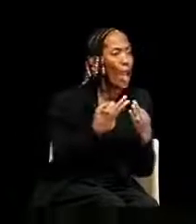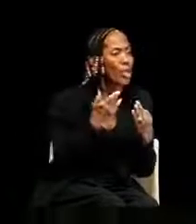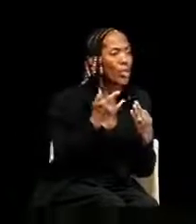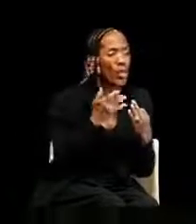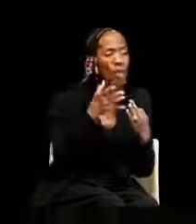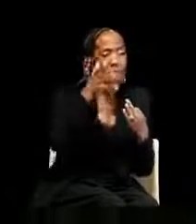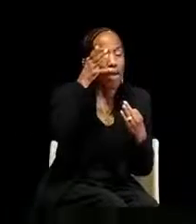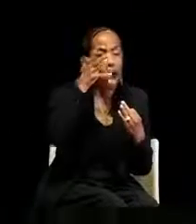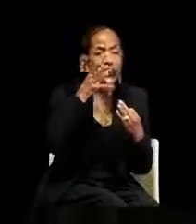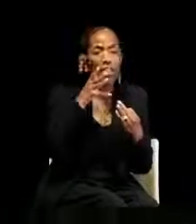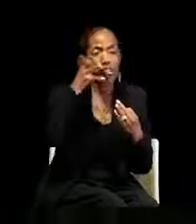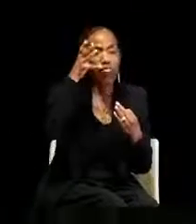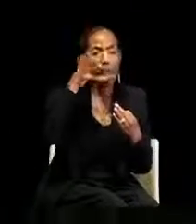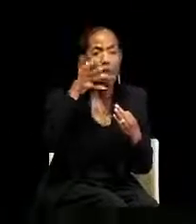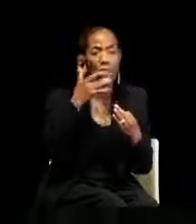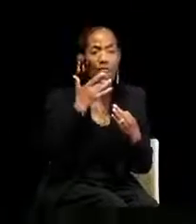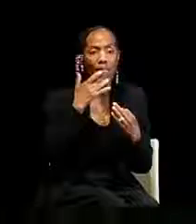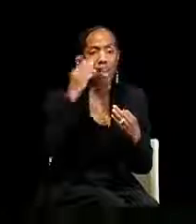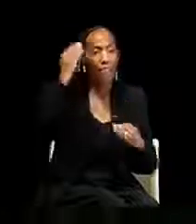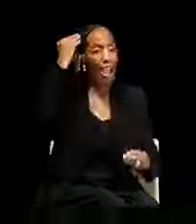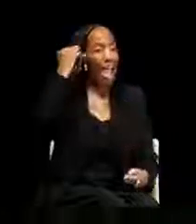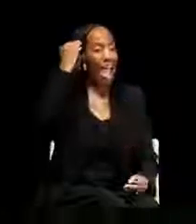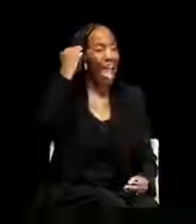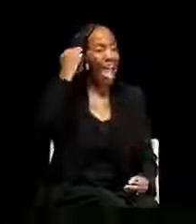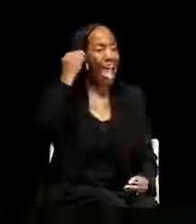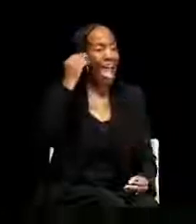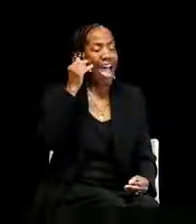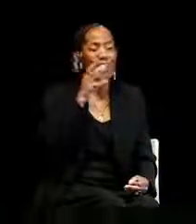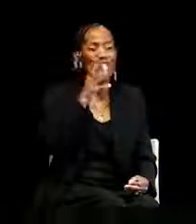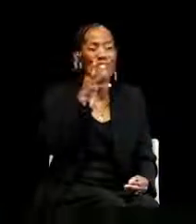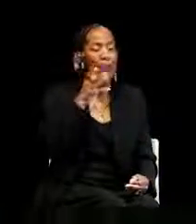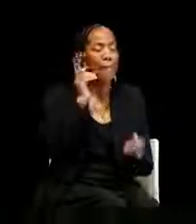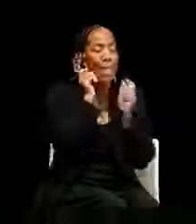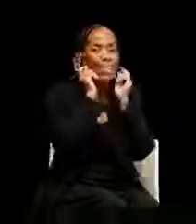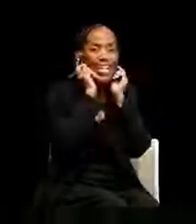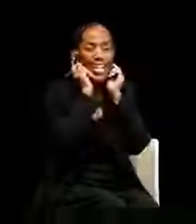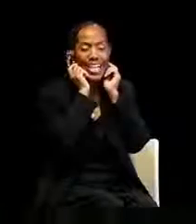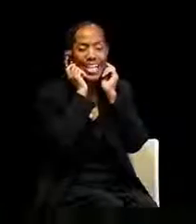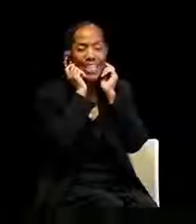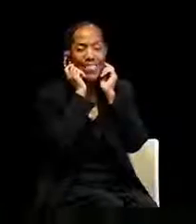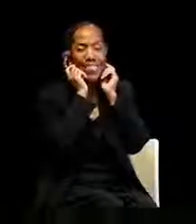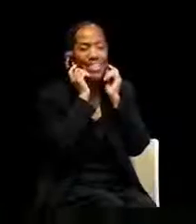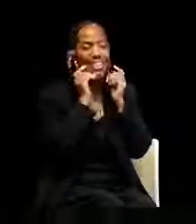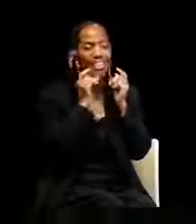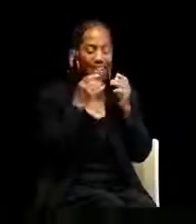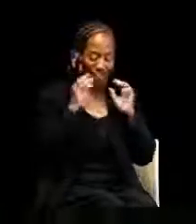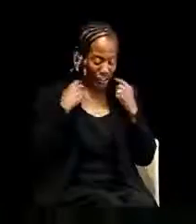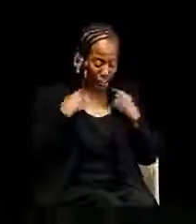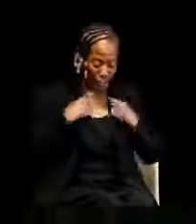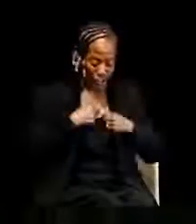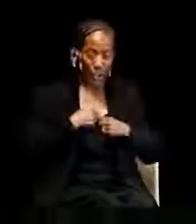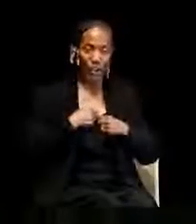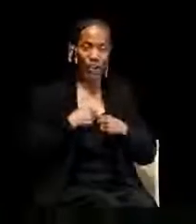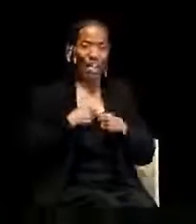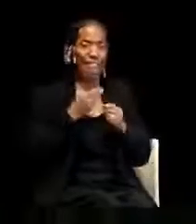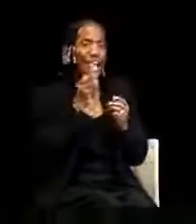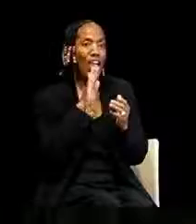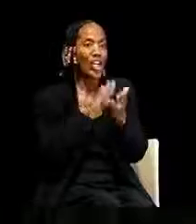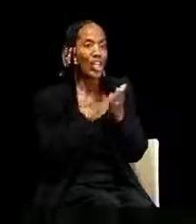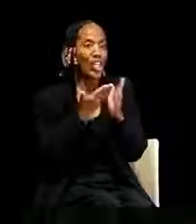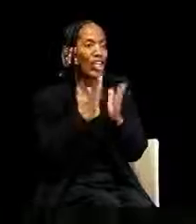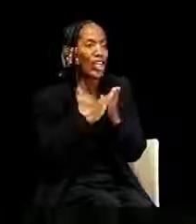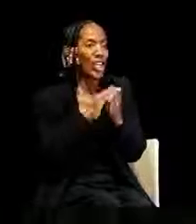Your father's or grandfather's favorite hat, your grandmother's earrings, the jewelry that they wore, their recipes,